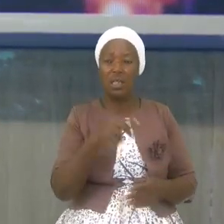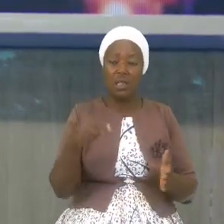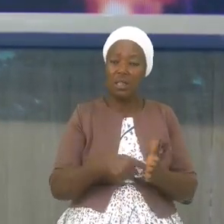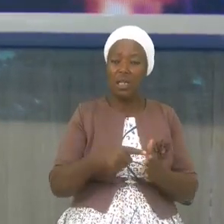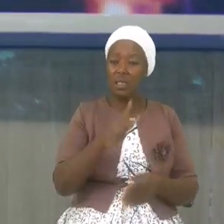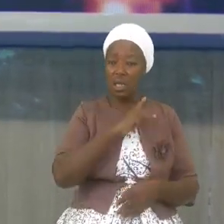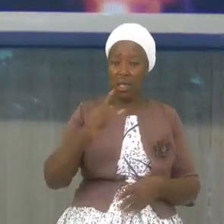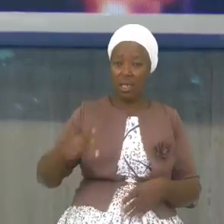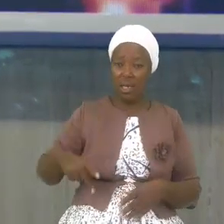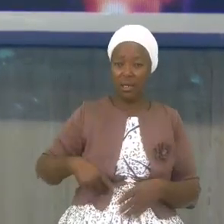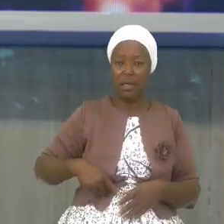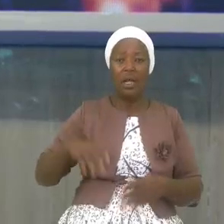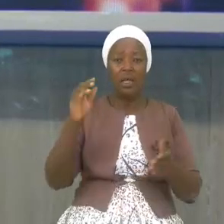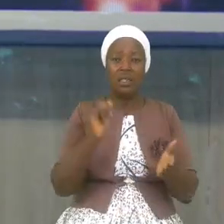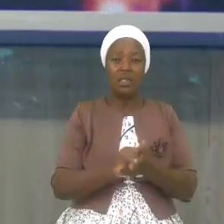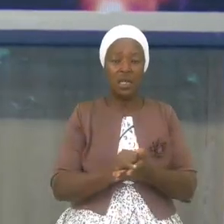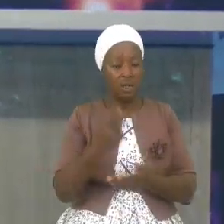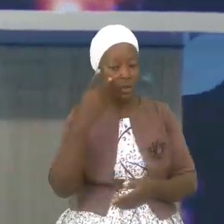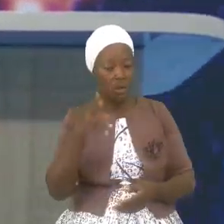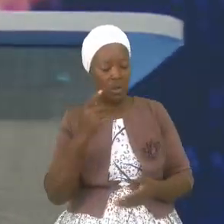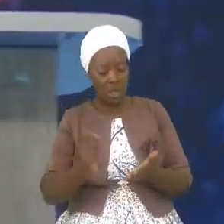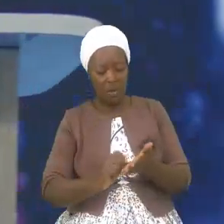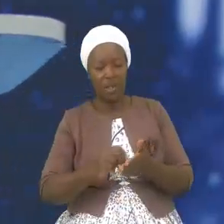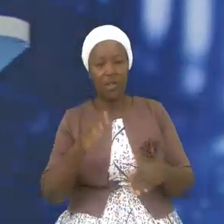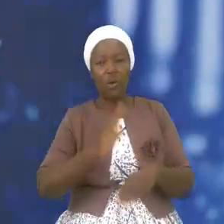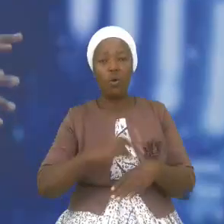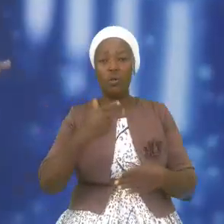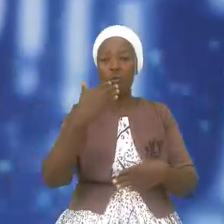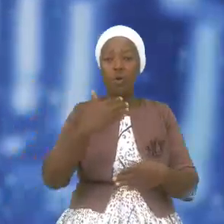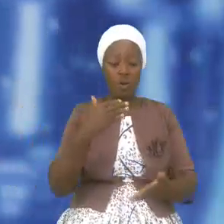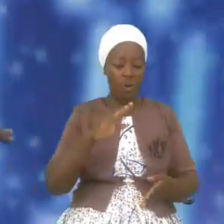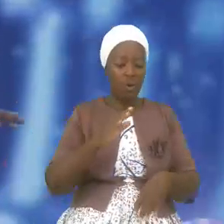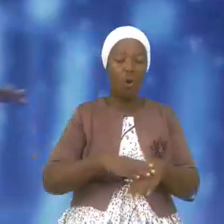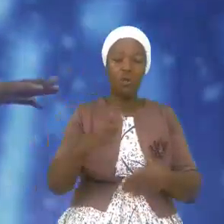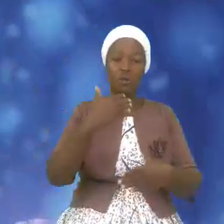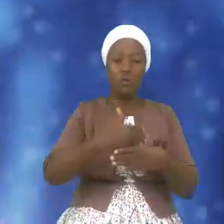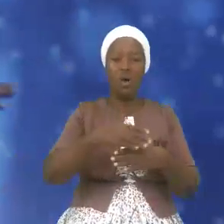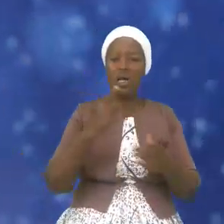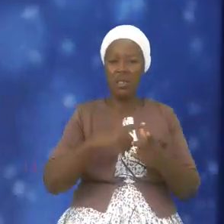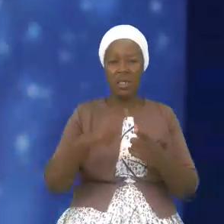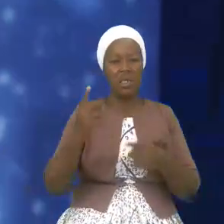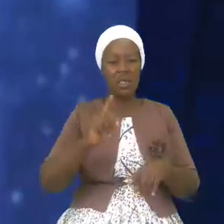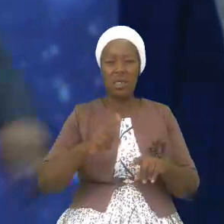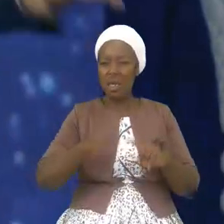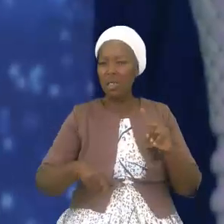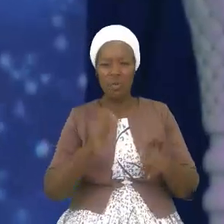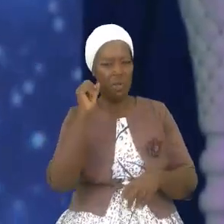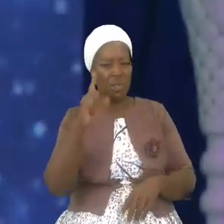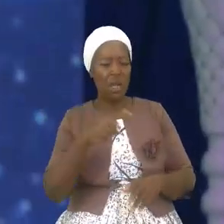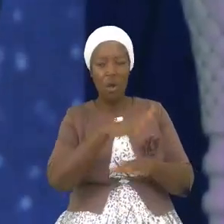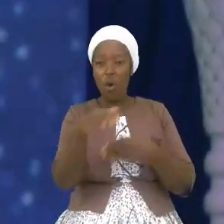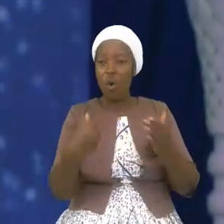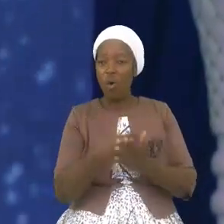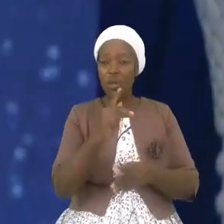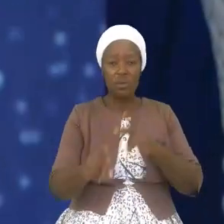the wall. And then he couldn't understand all the people there. in that feast, in that hall, none